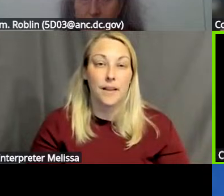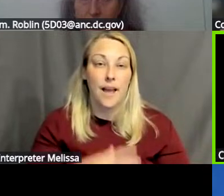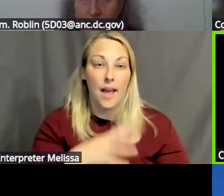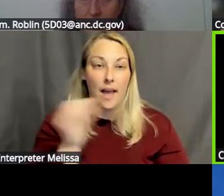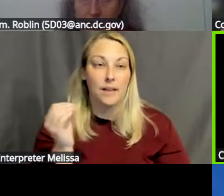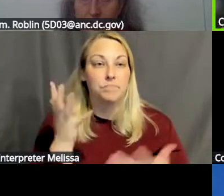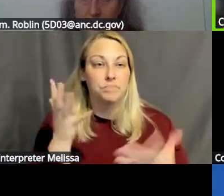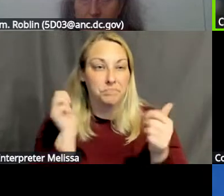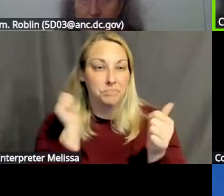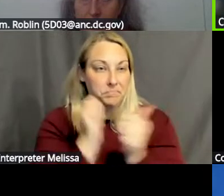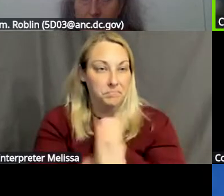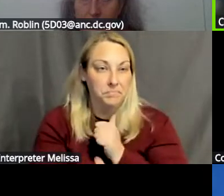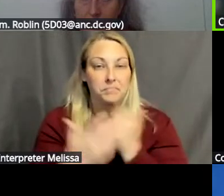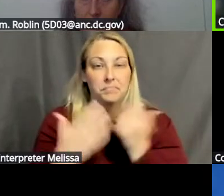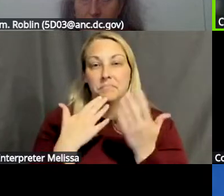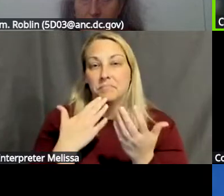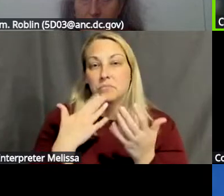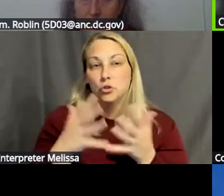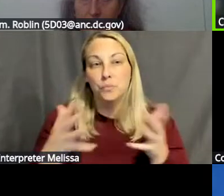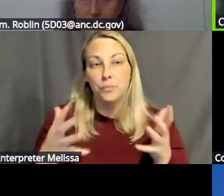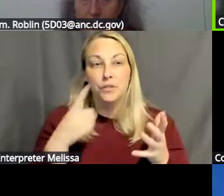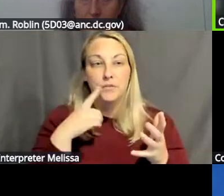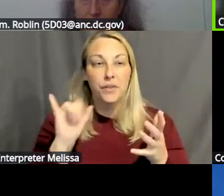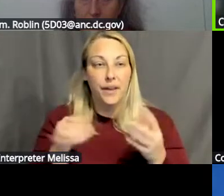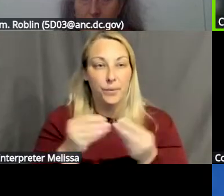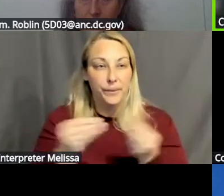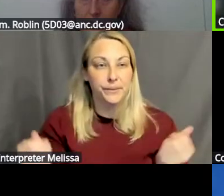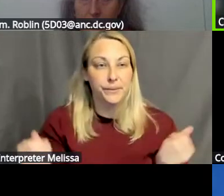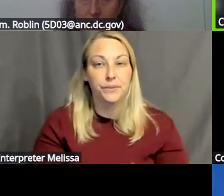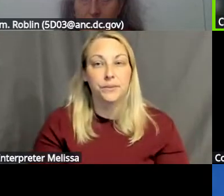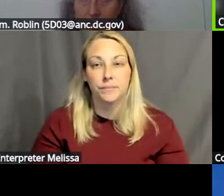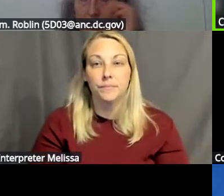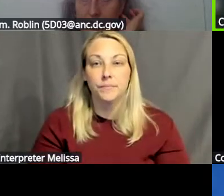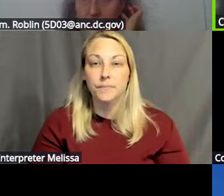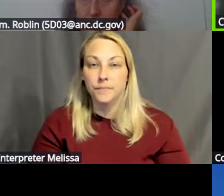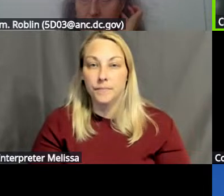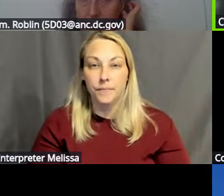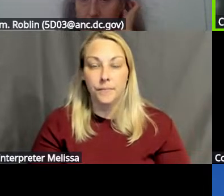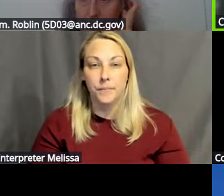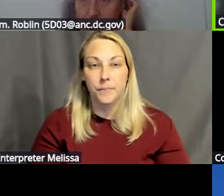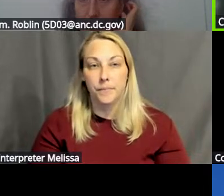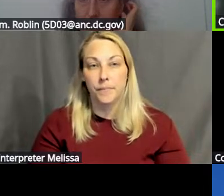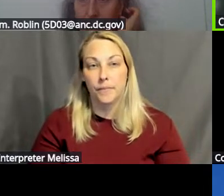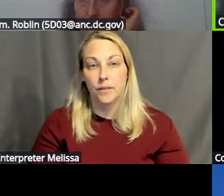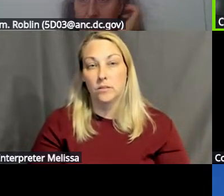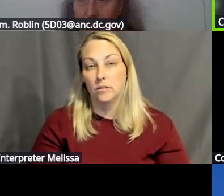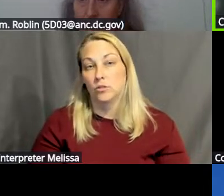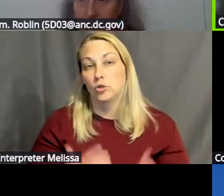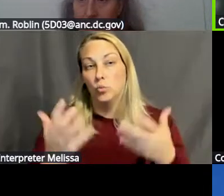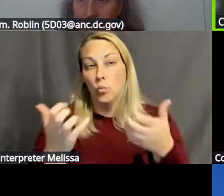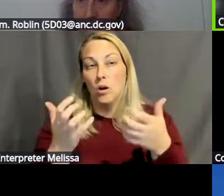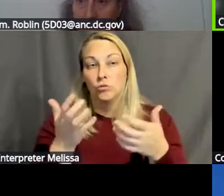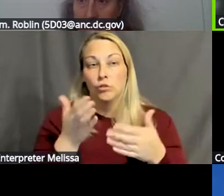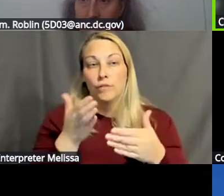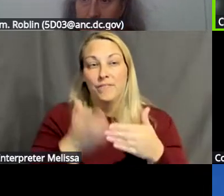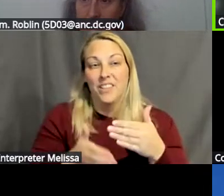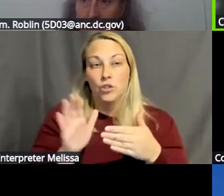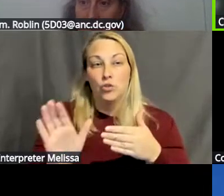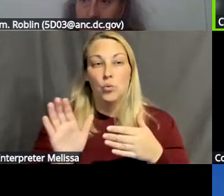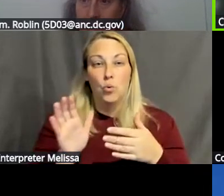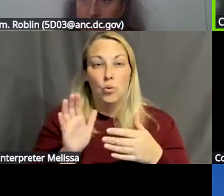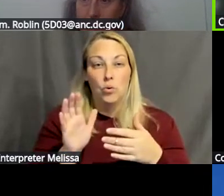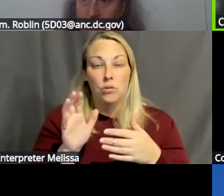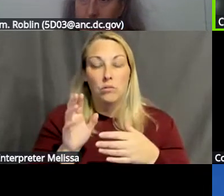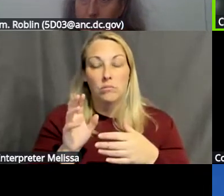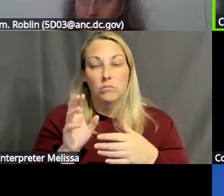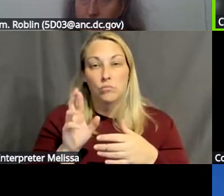passes. Thank you so much, Commissioner Rhodes, for that resolution. Would you like to finish your roll for items, or would you like to